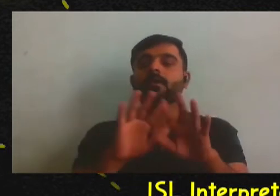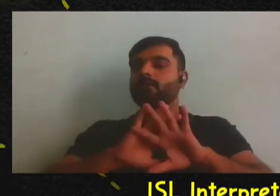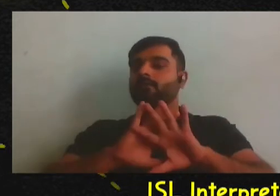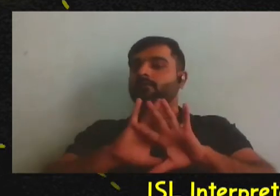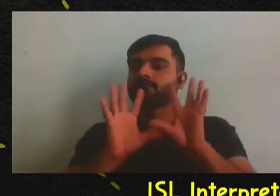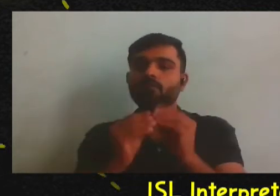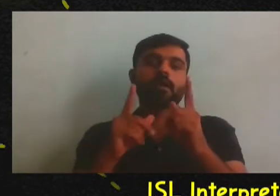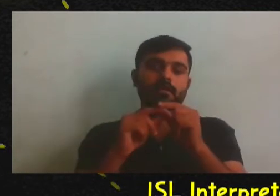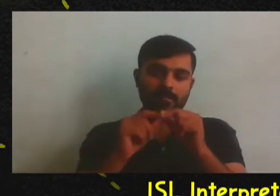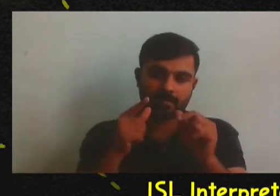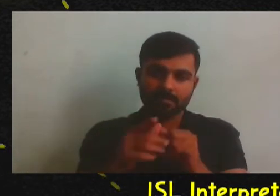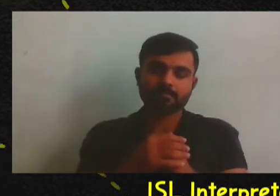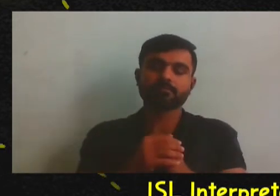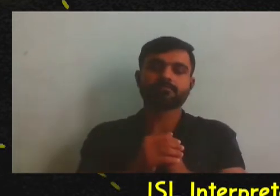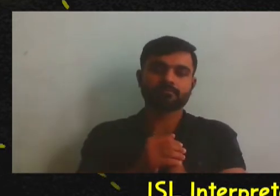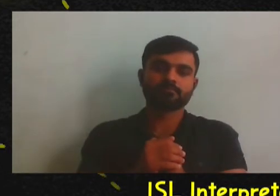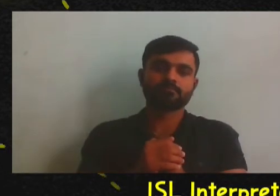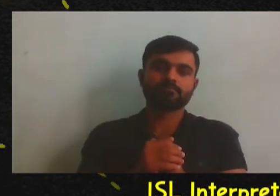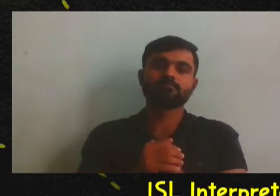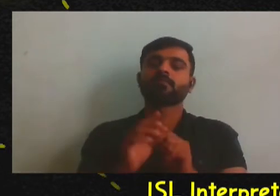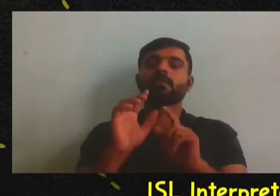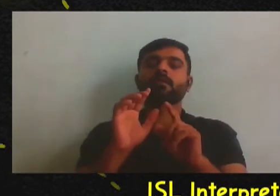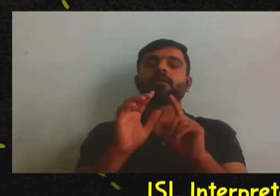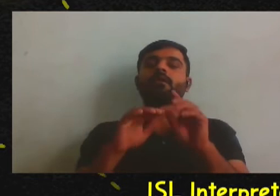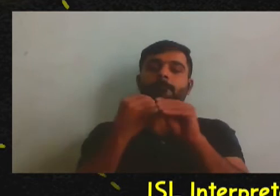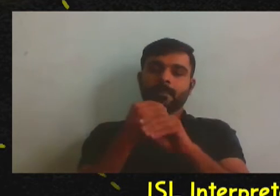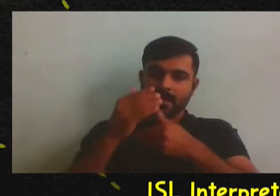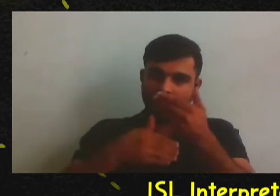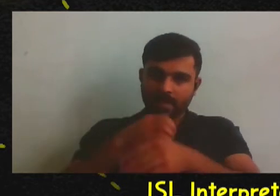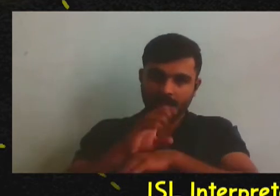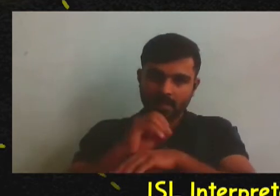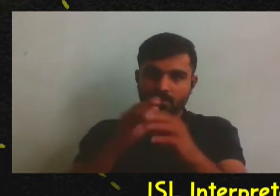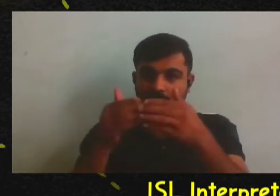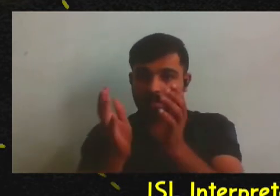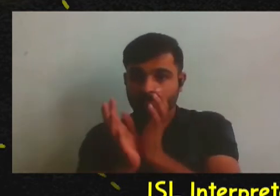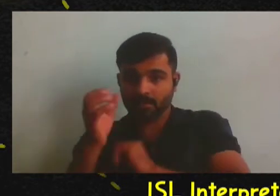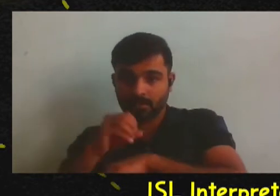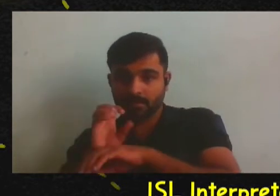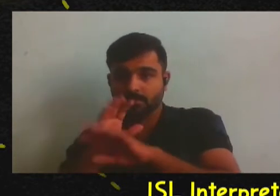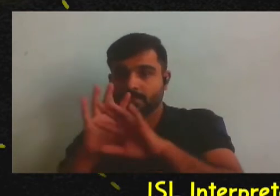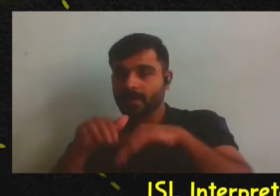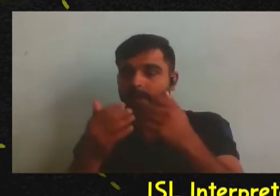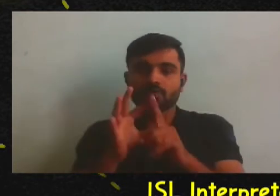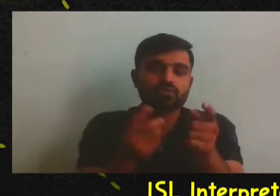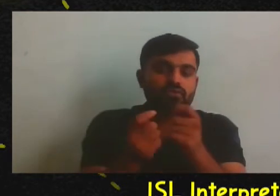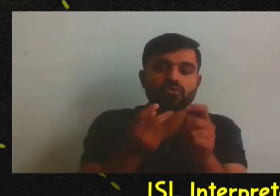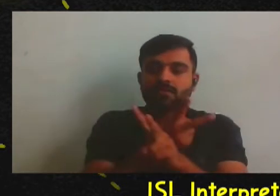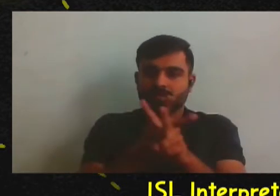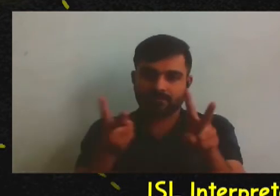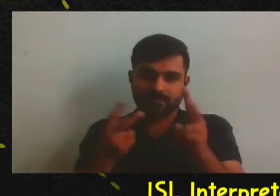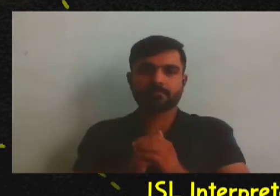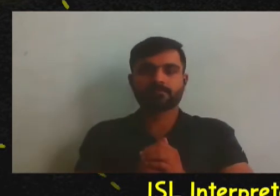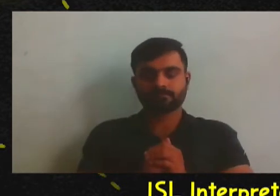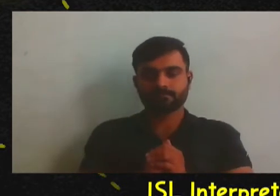from peer counselors, community counselors, and how they've dealt with different kinds of crises,